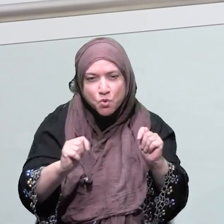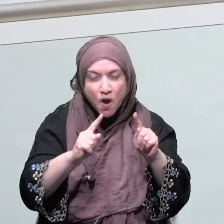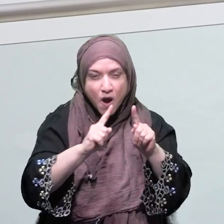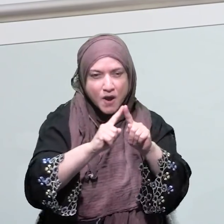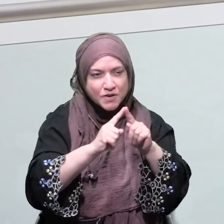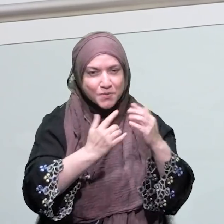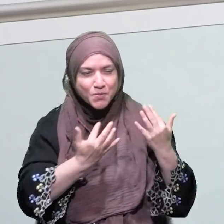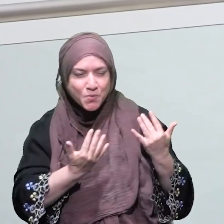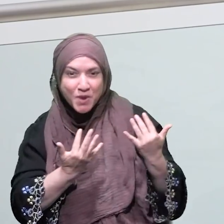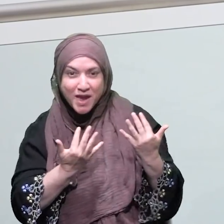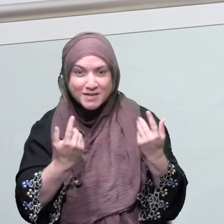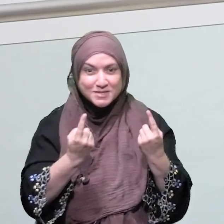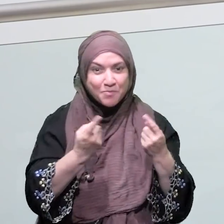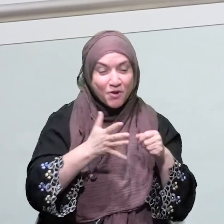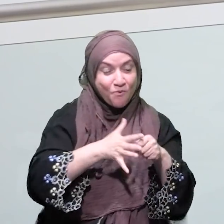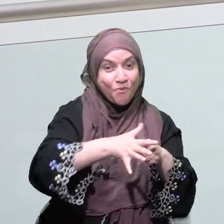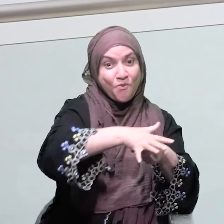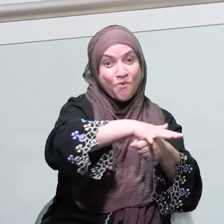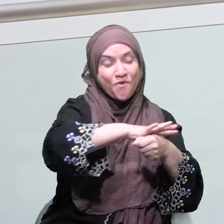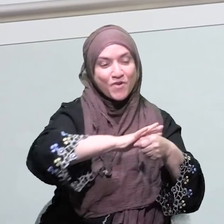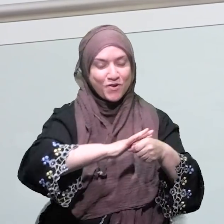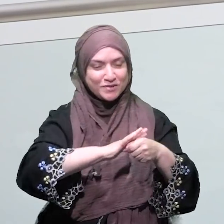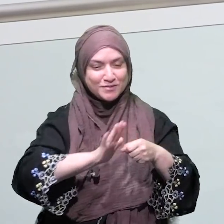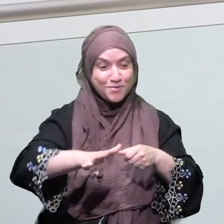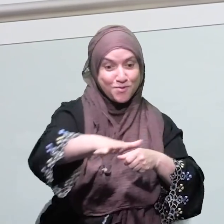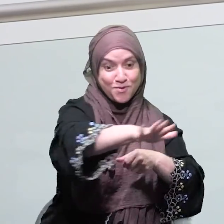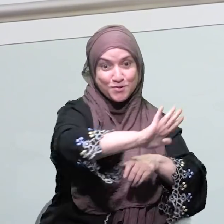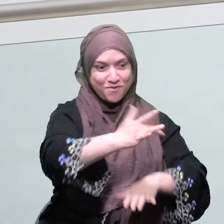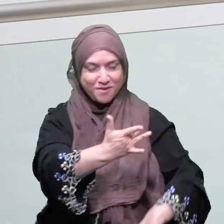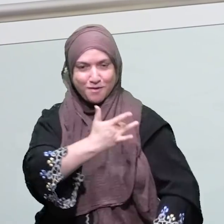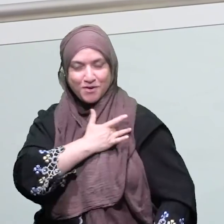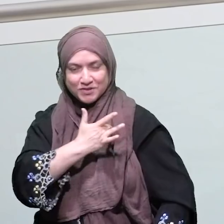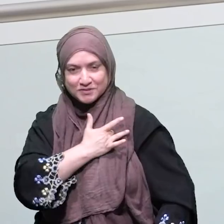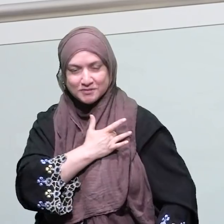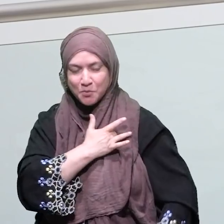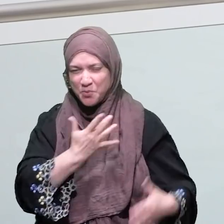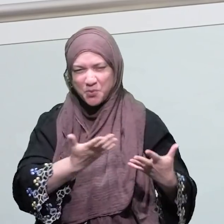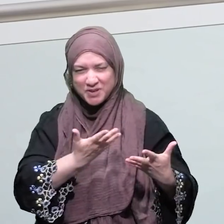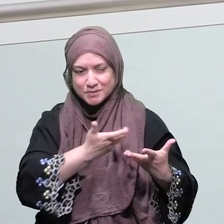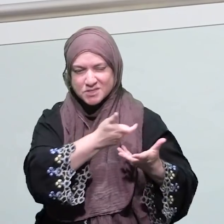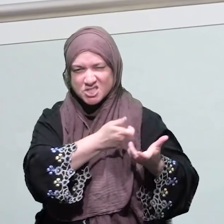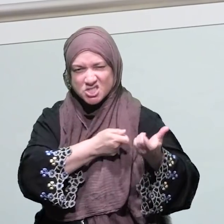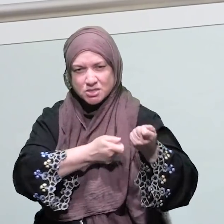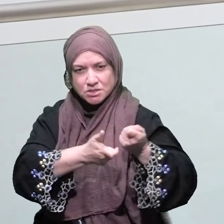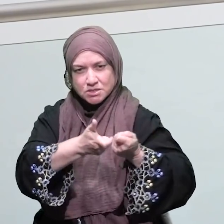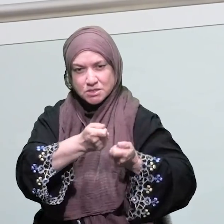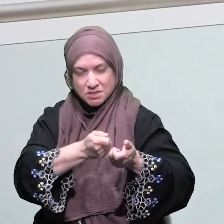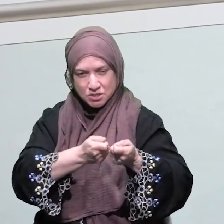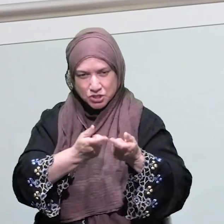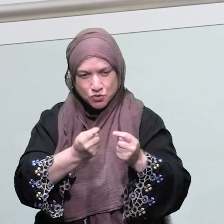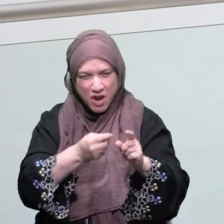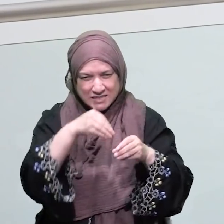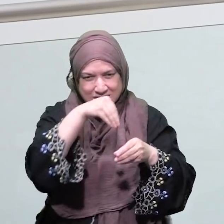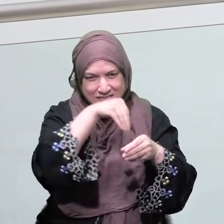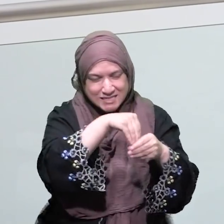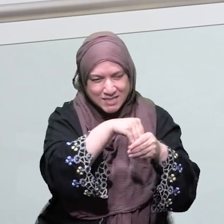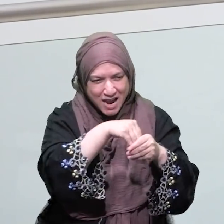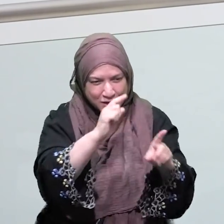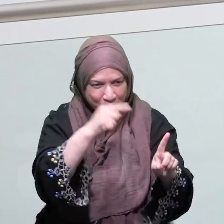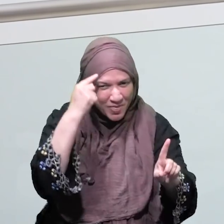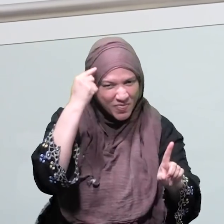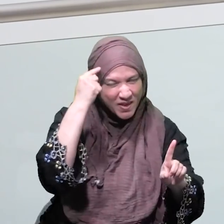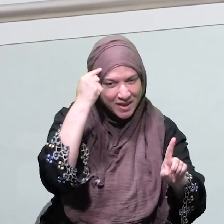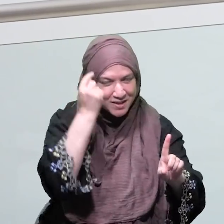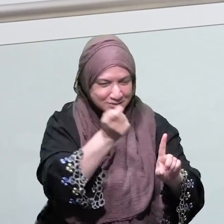heart. Think about the last few weeks, what we've been talking about. Your thoughts, your heart, protecting them. So Shaytan is right